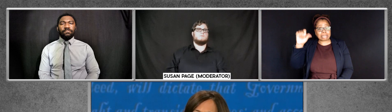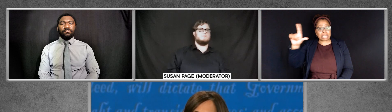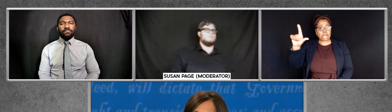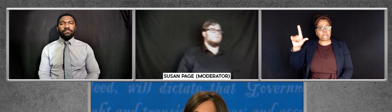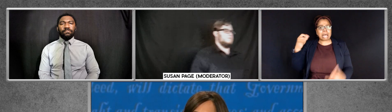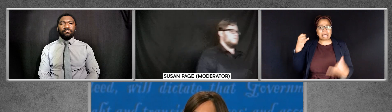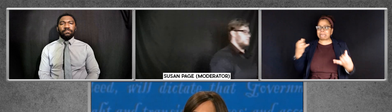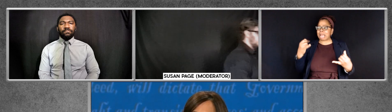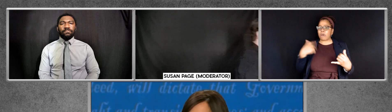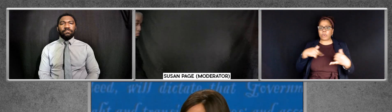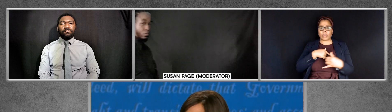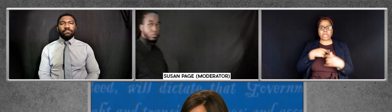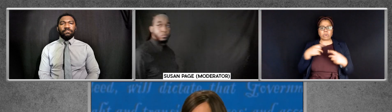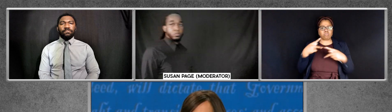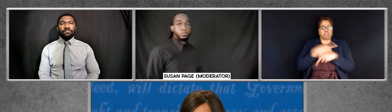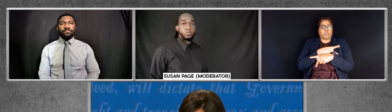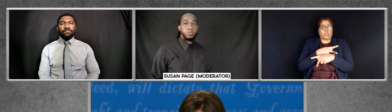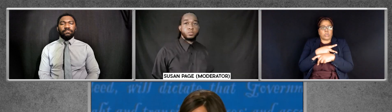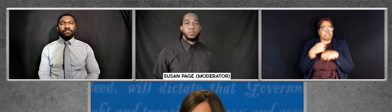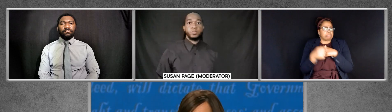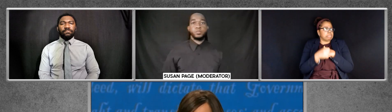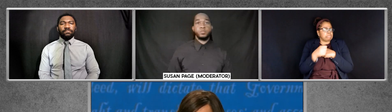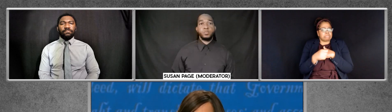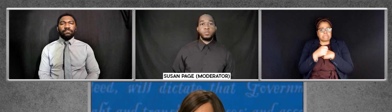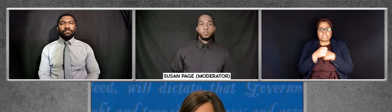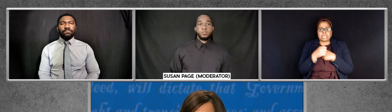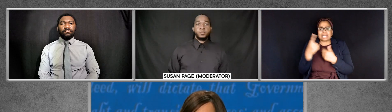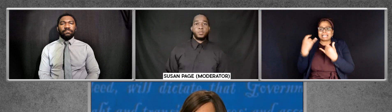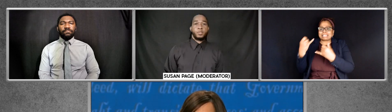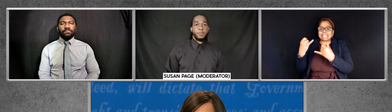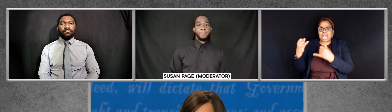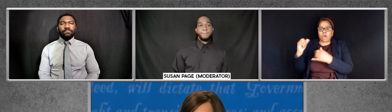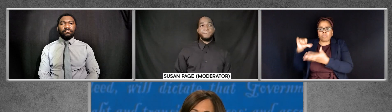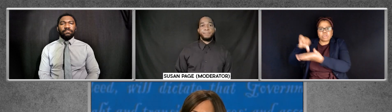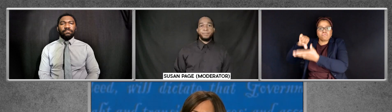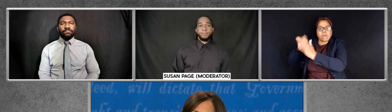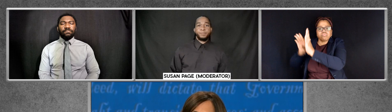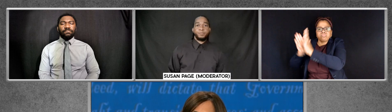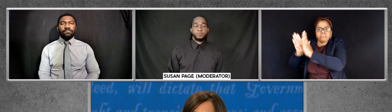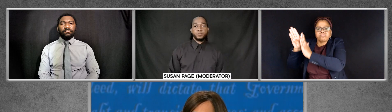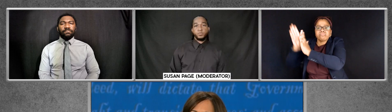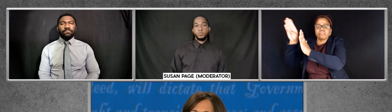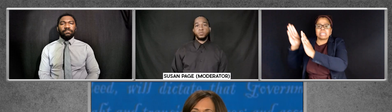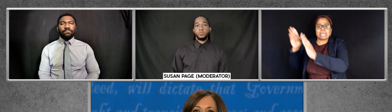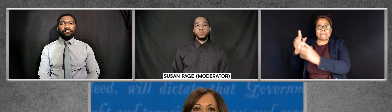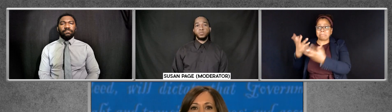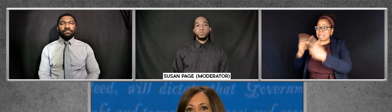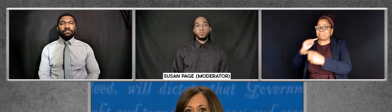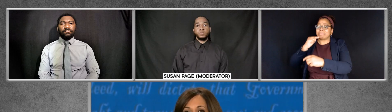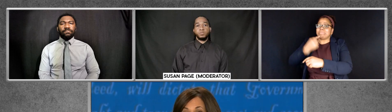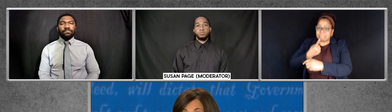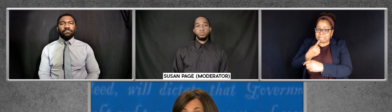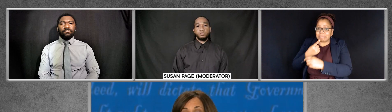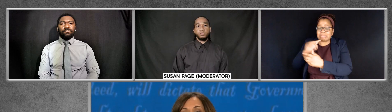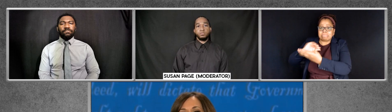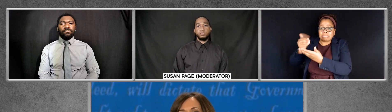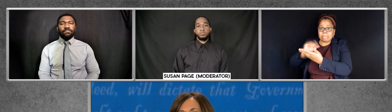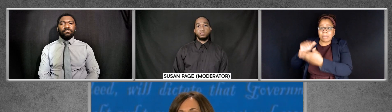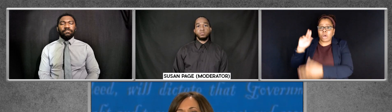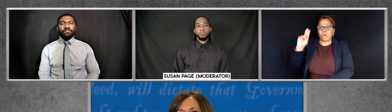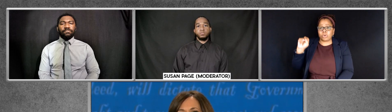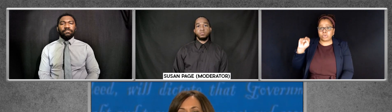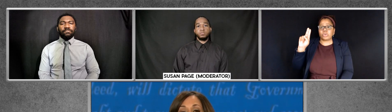are building up what might end up being a significant nuclear arsenal. We were in that deal, guys. We were